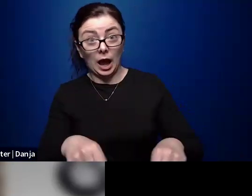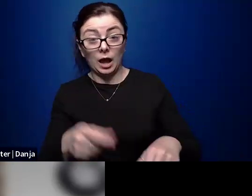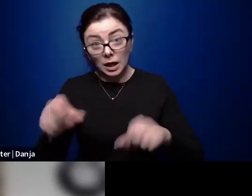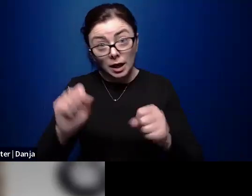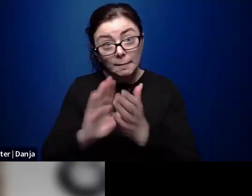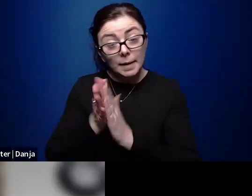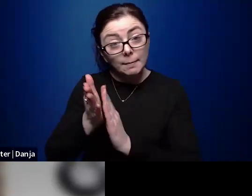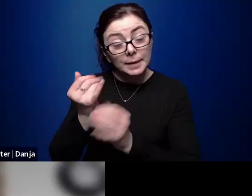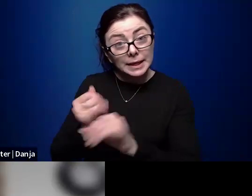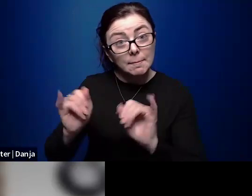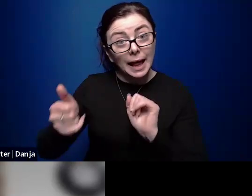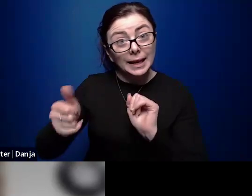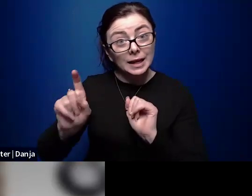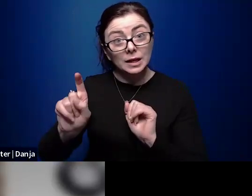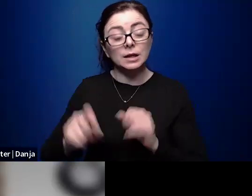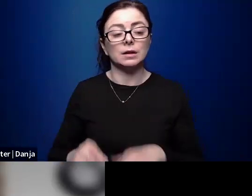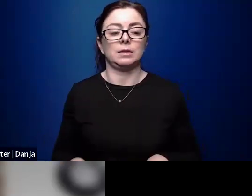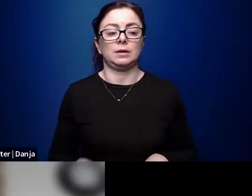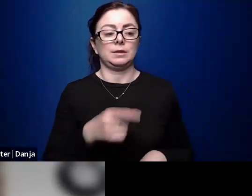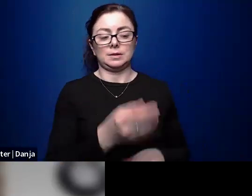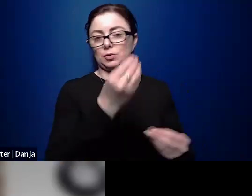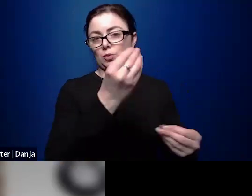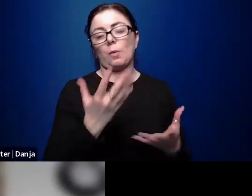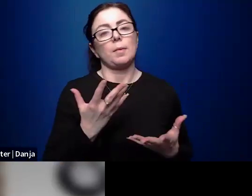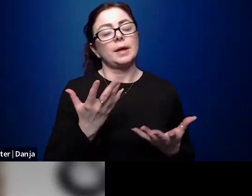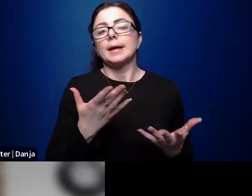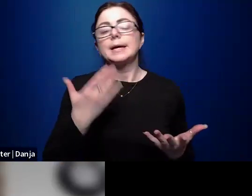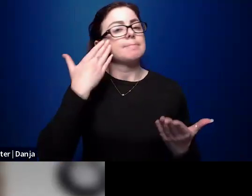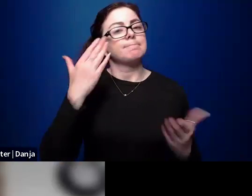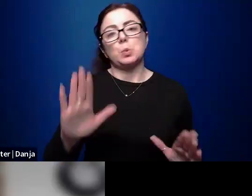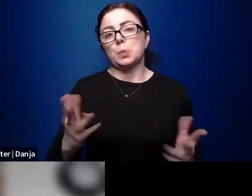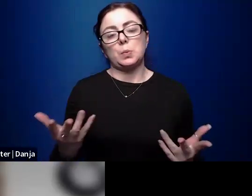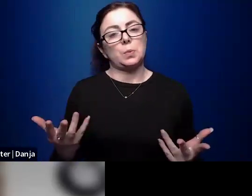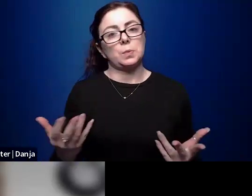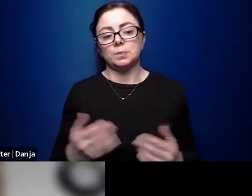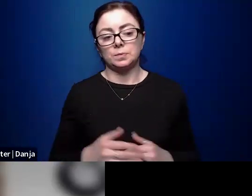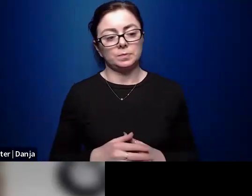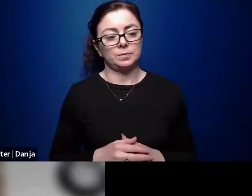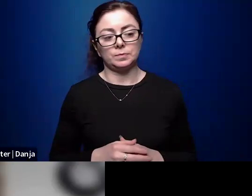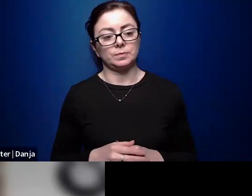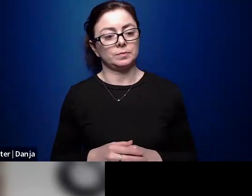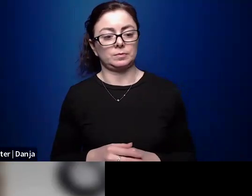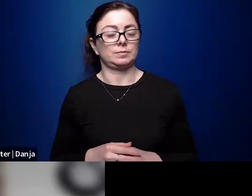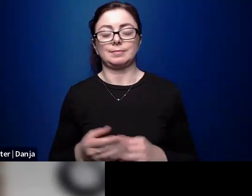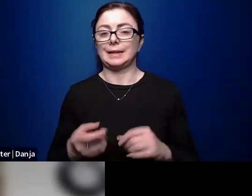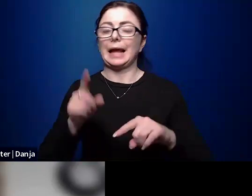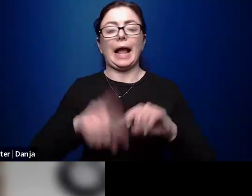The only thing they say, we don't know. We could not determine if he will or not.